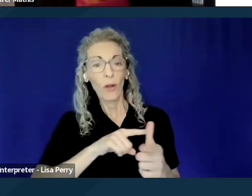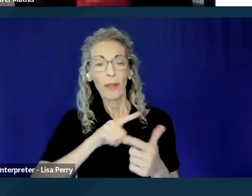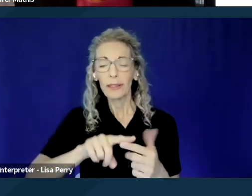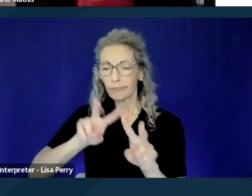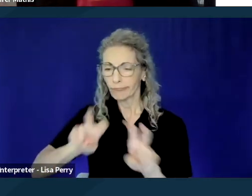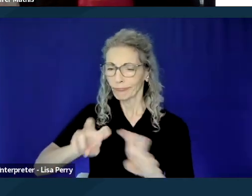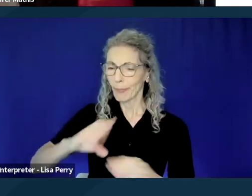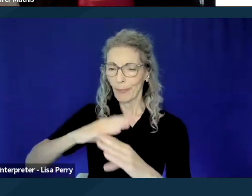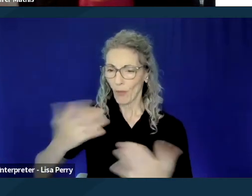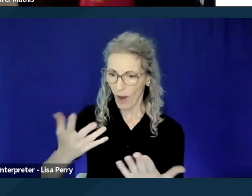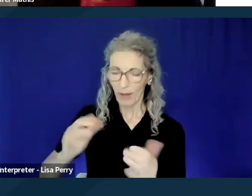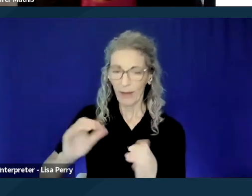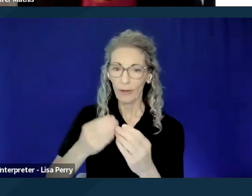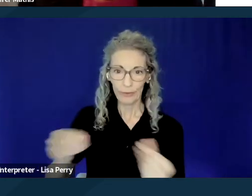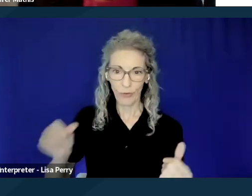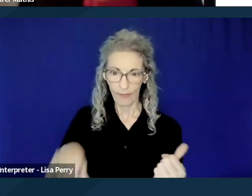them. Next slide.